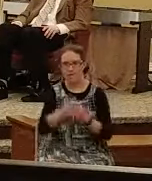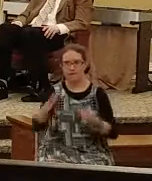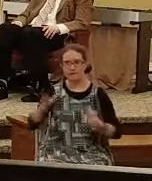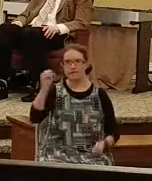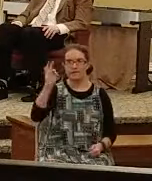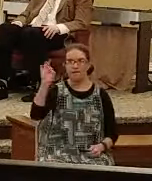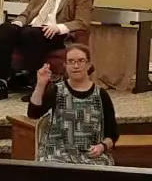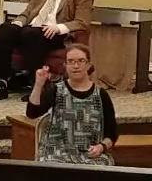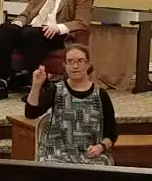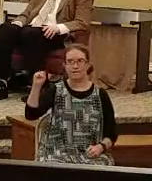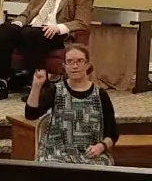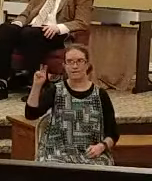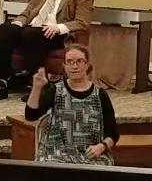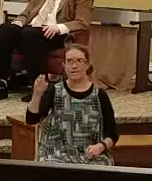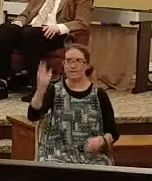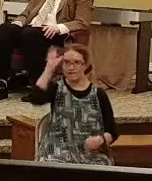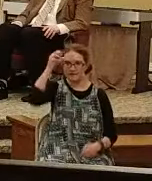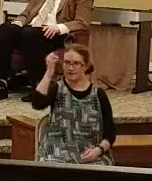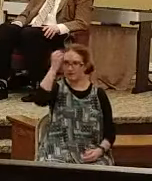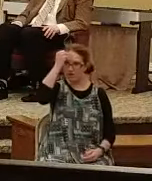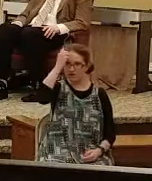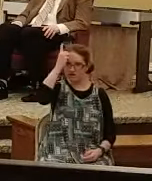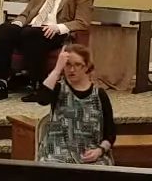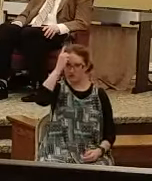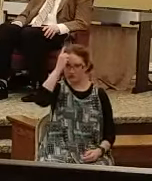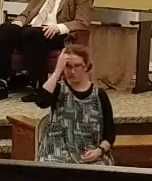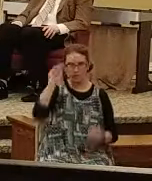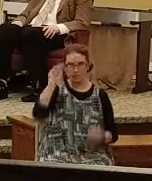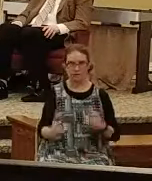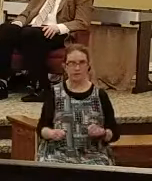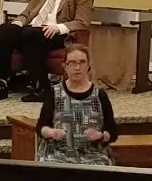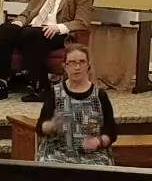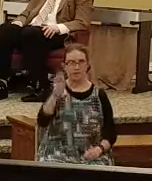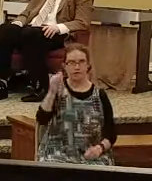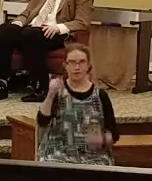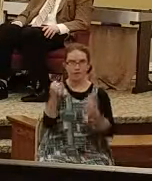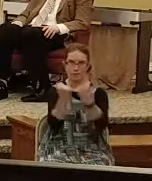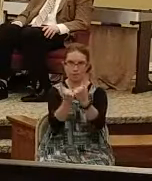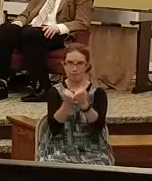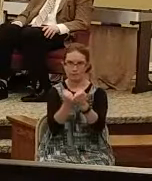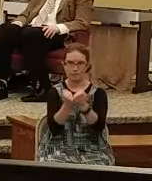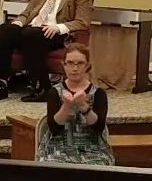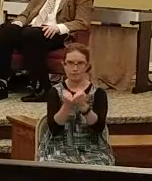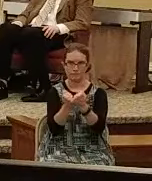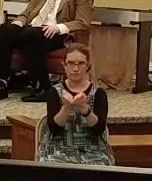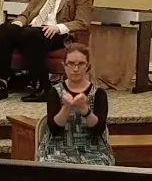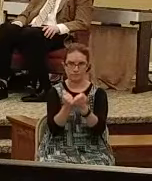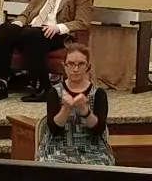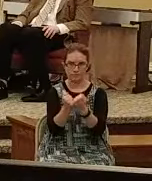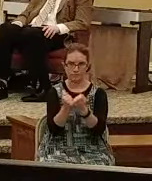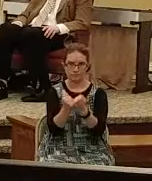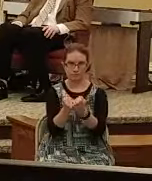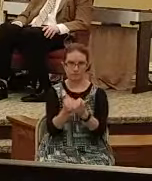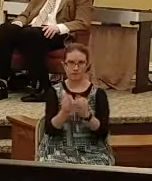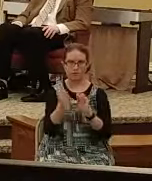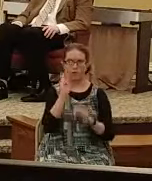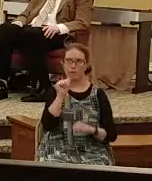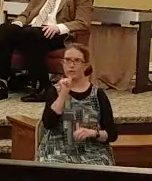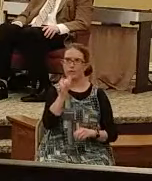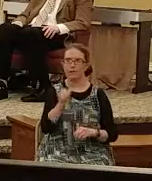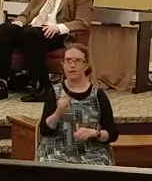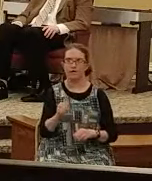okay? Satan understands that if he can get a foothold on you, you won't